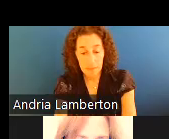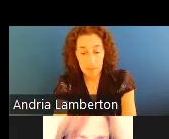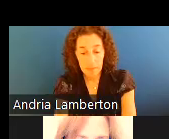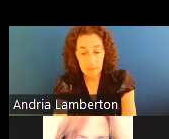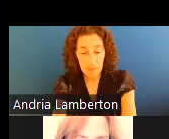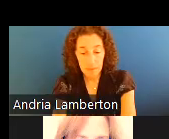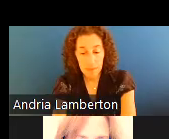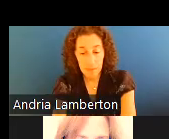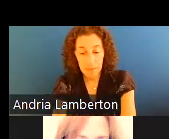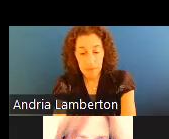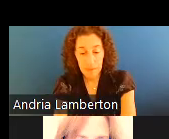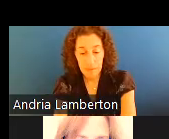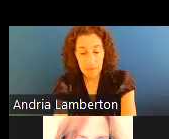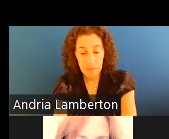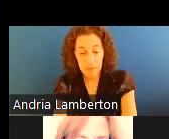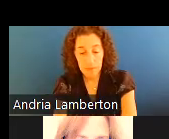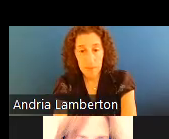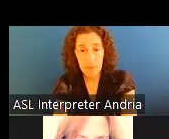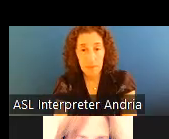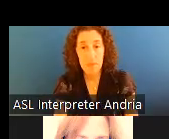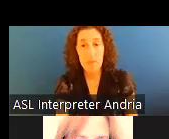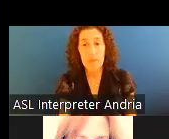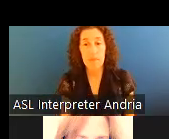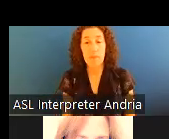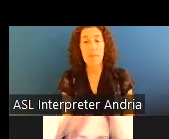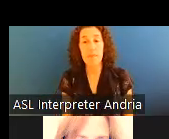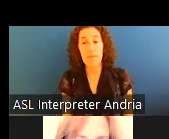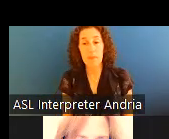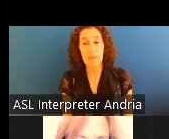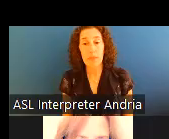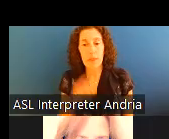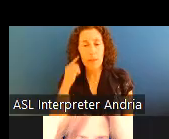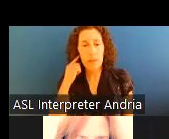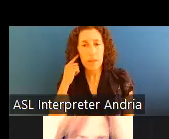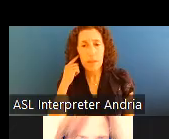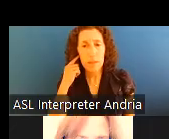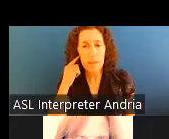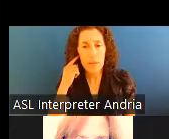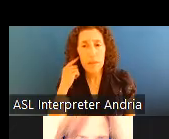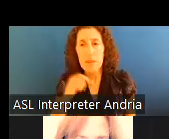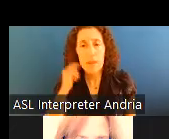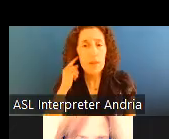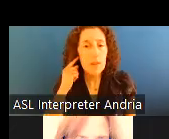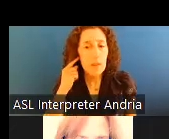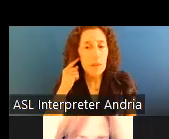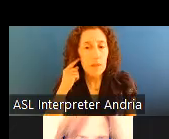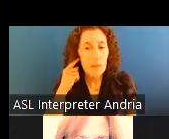go from there. Alrighty, I'm hopeful everyone can see this.